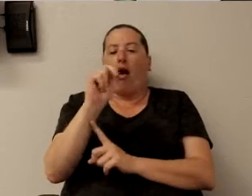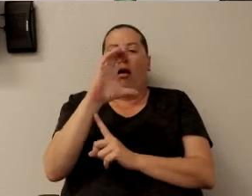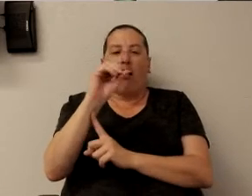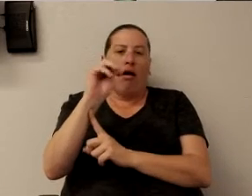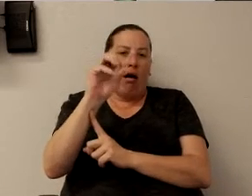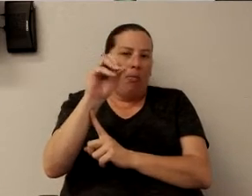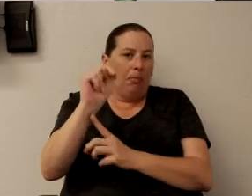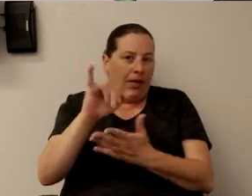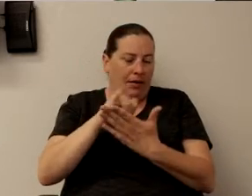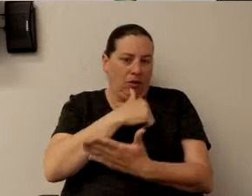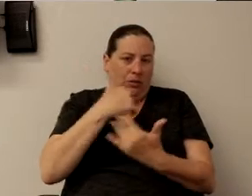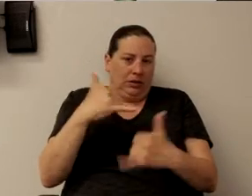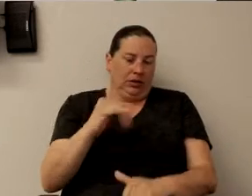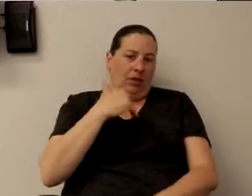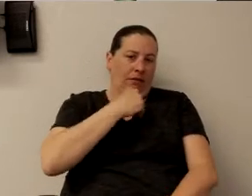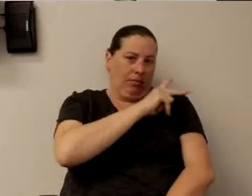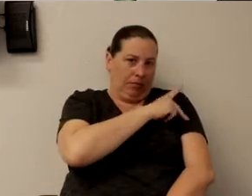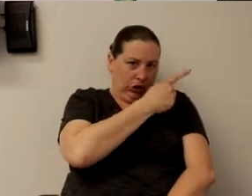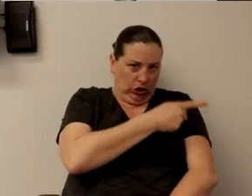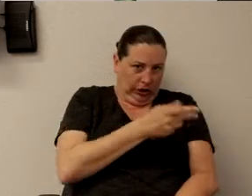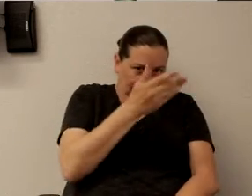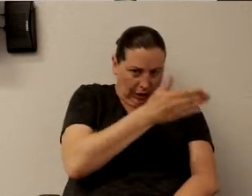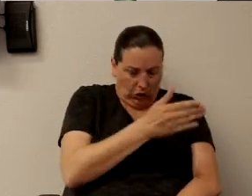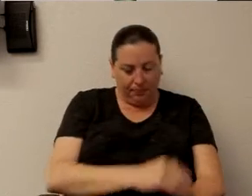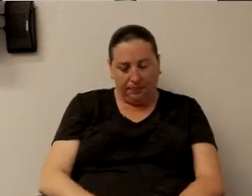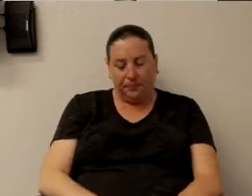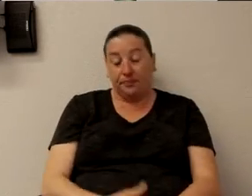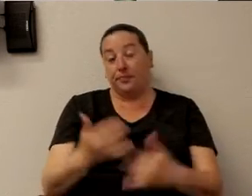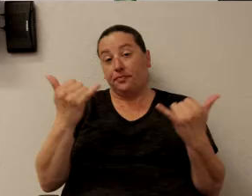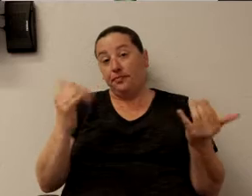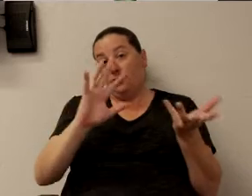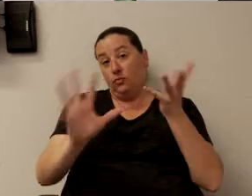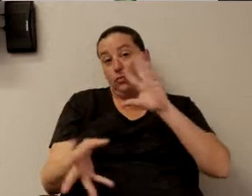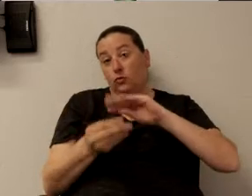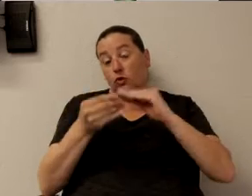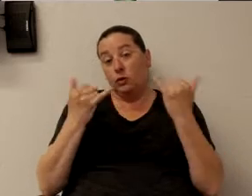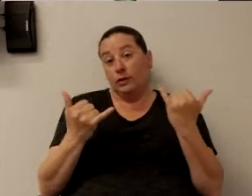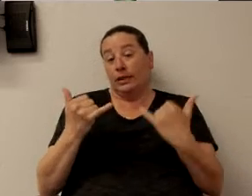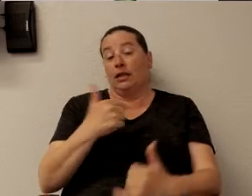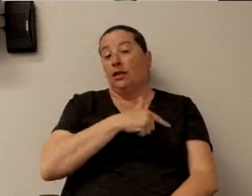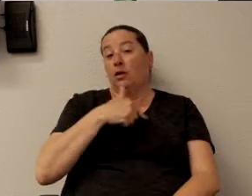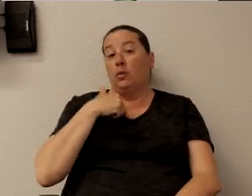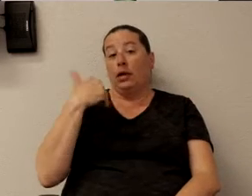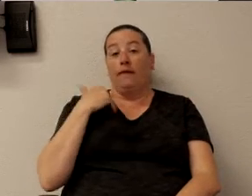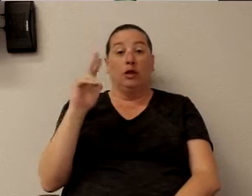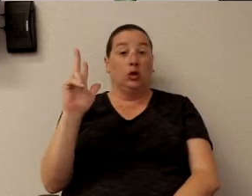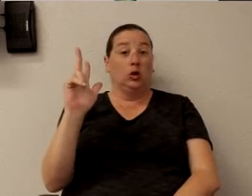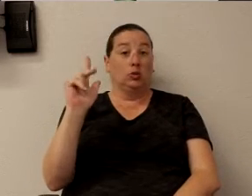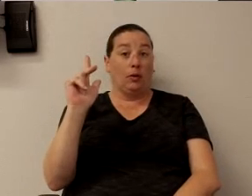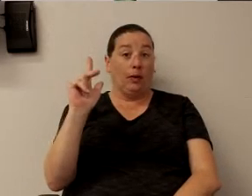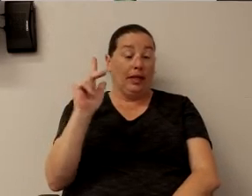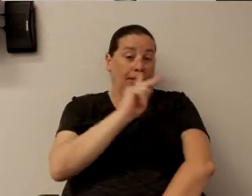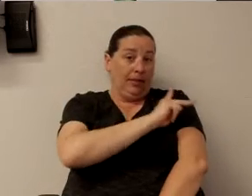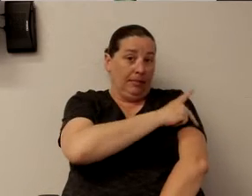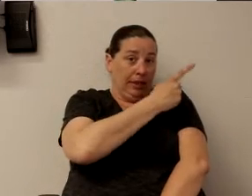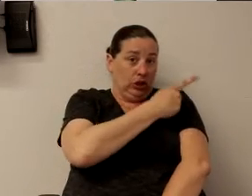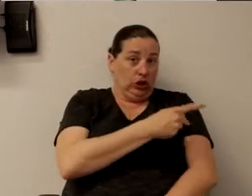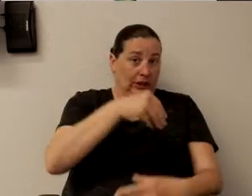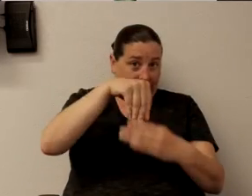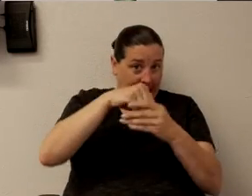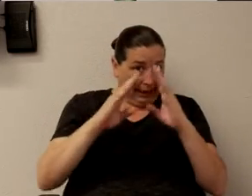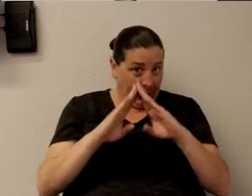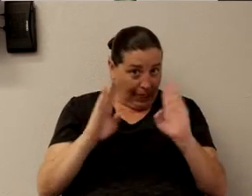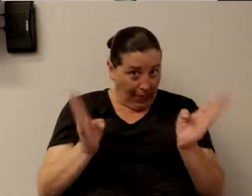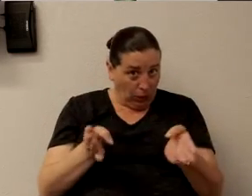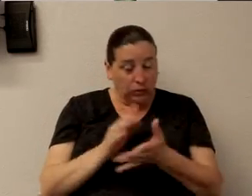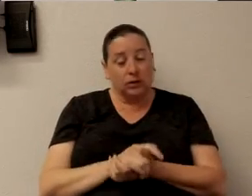positive. In total today, we have 23 patients that are in-house.